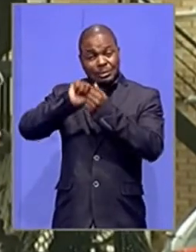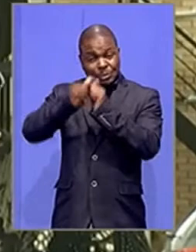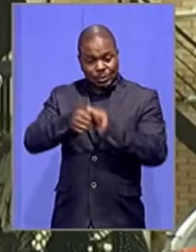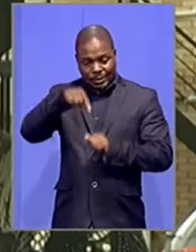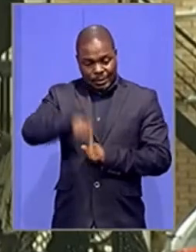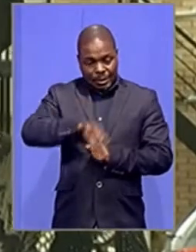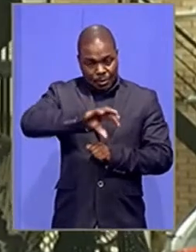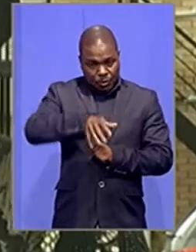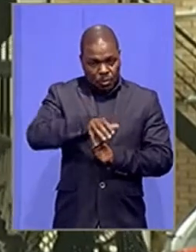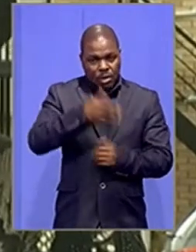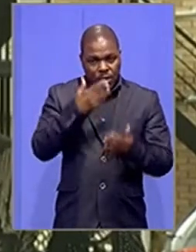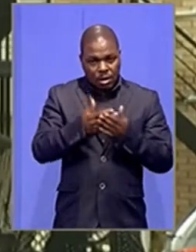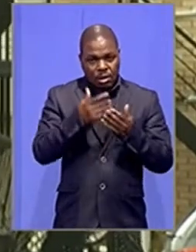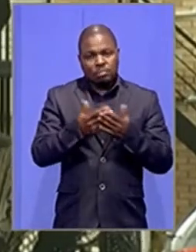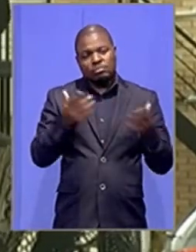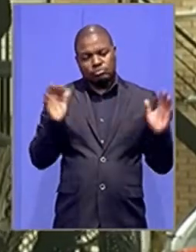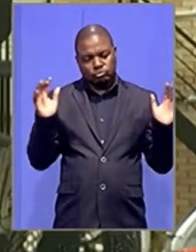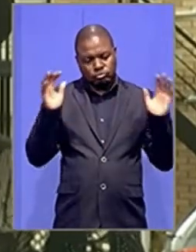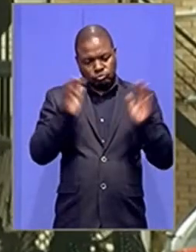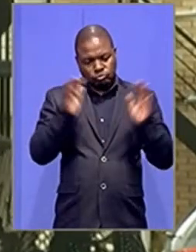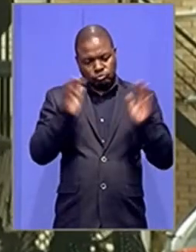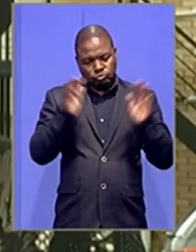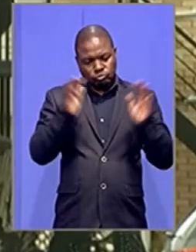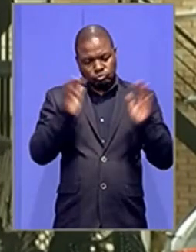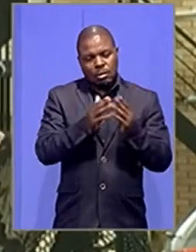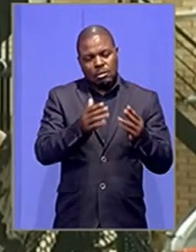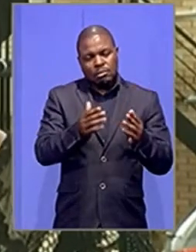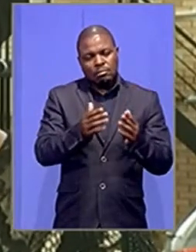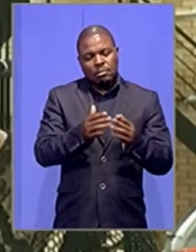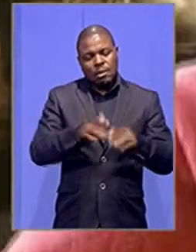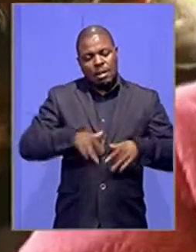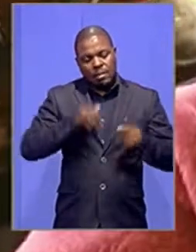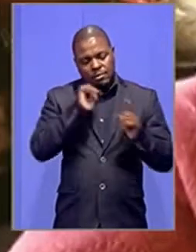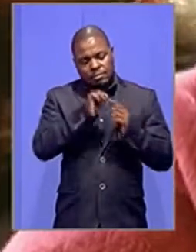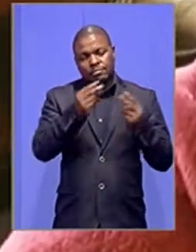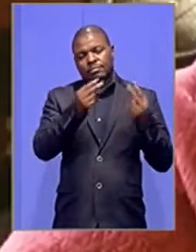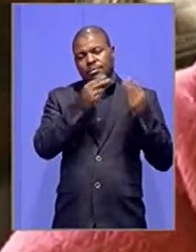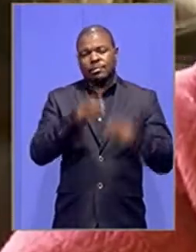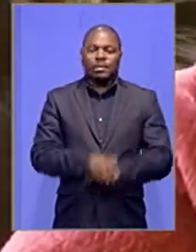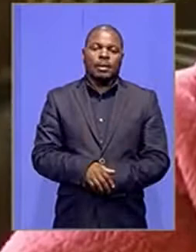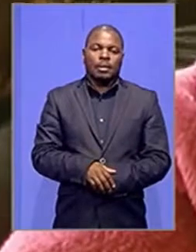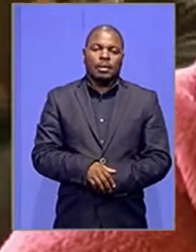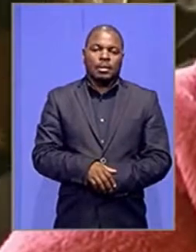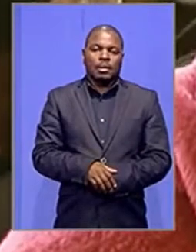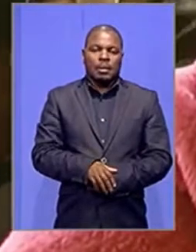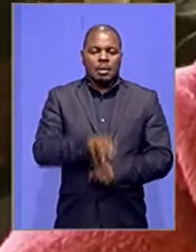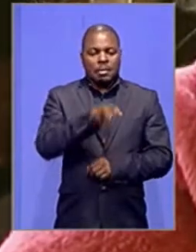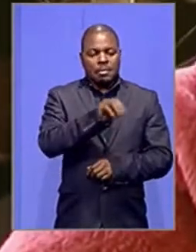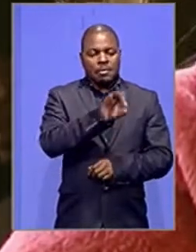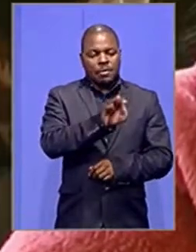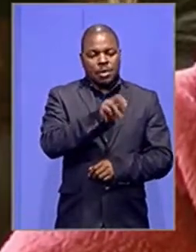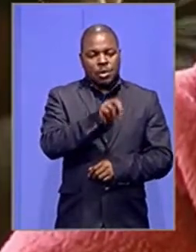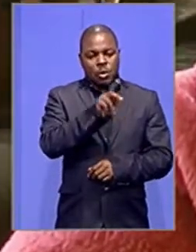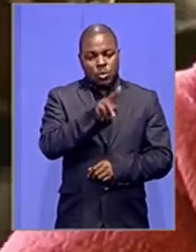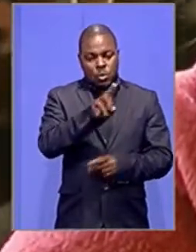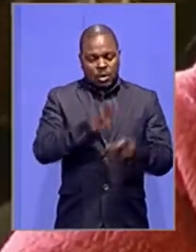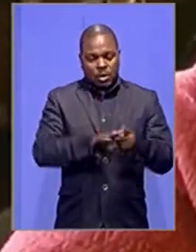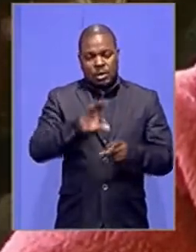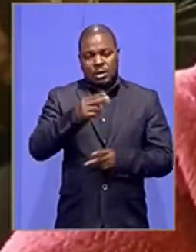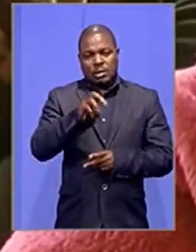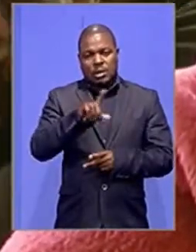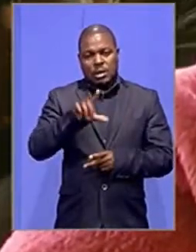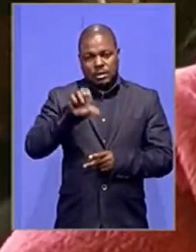province to be able to be part of mourning the lives that we have lost. Ba malapa a Hamfengu le la Charles ba tla pata